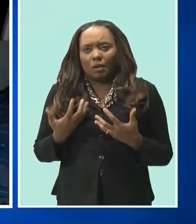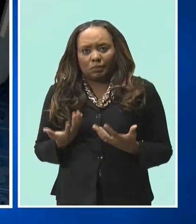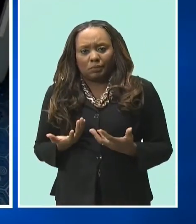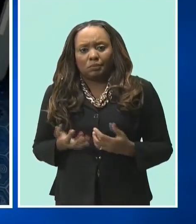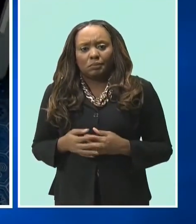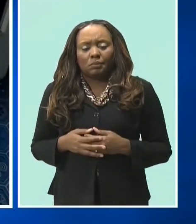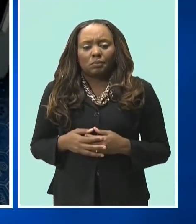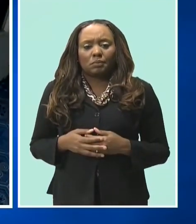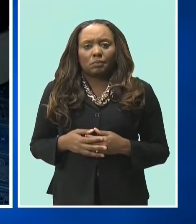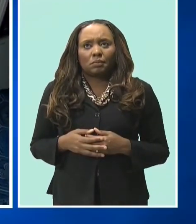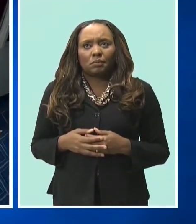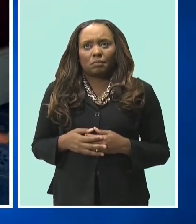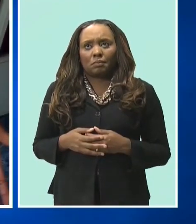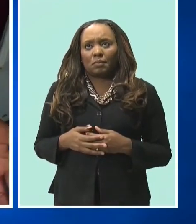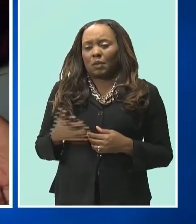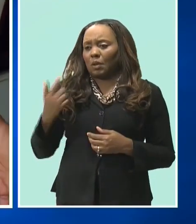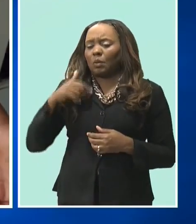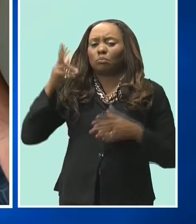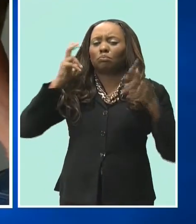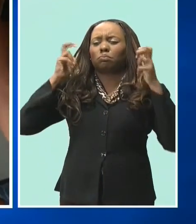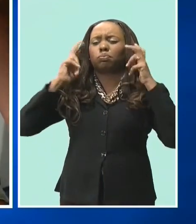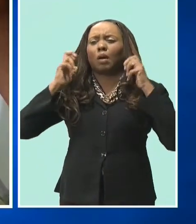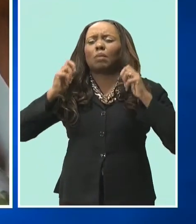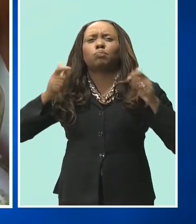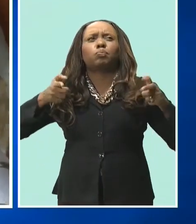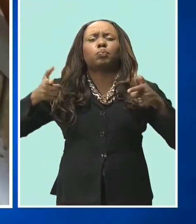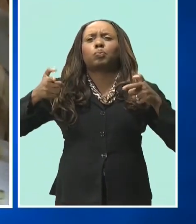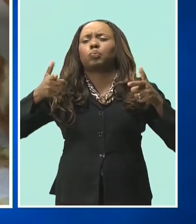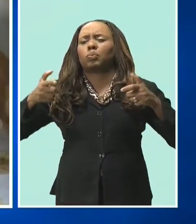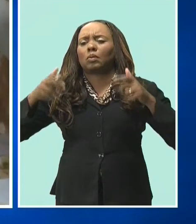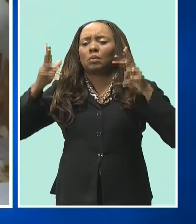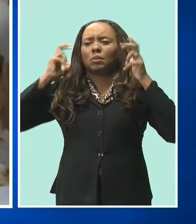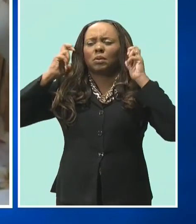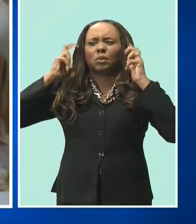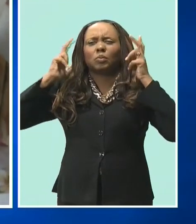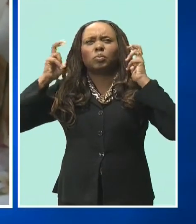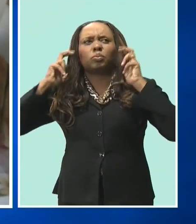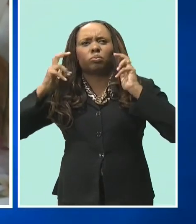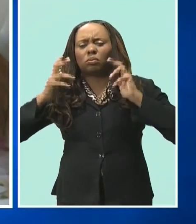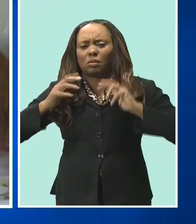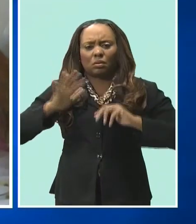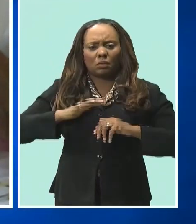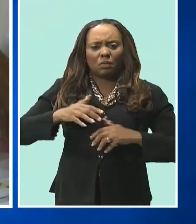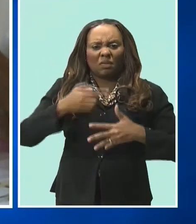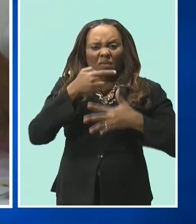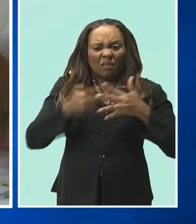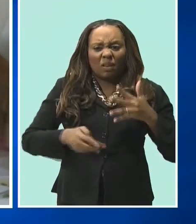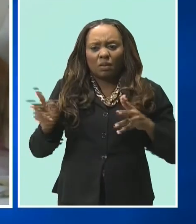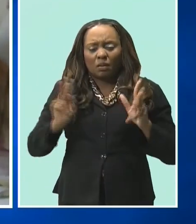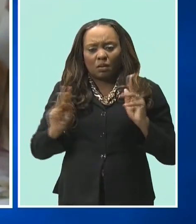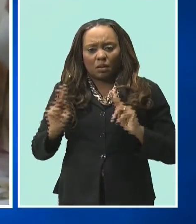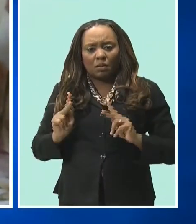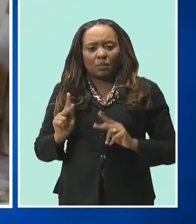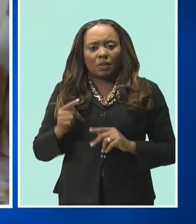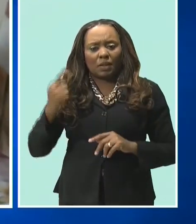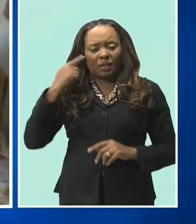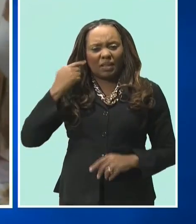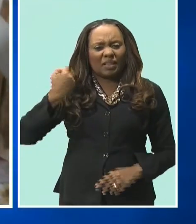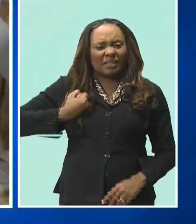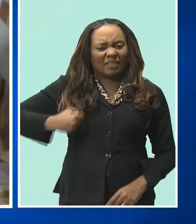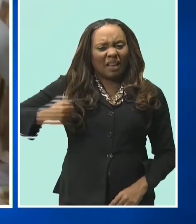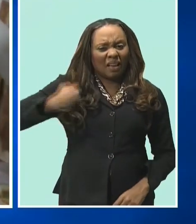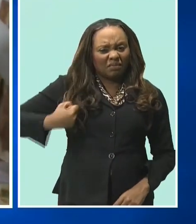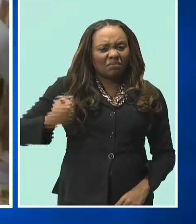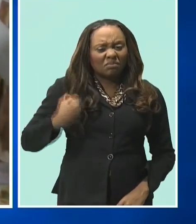Even when we heard several gunshots, 5 people got shot, and it looks like it's a gang-related thing because the fellas have